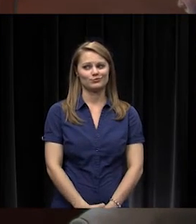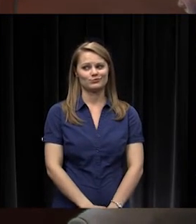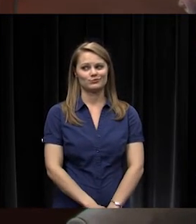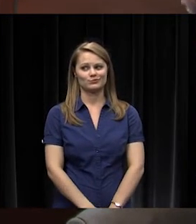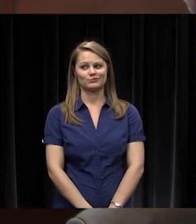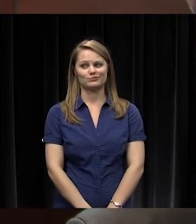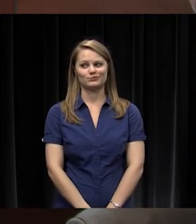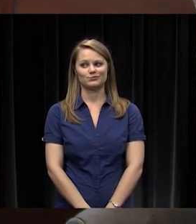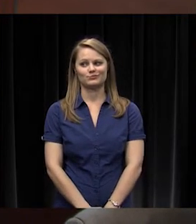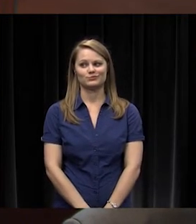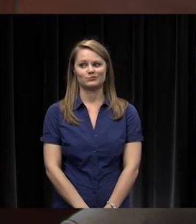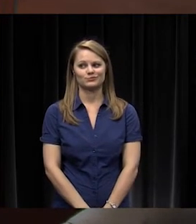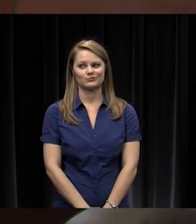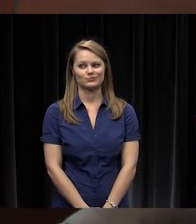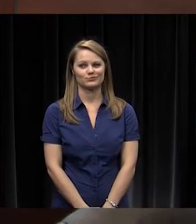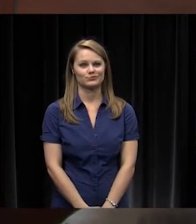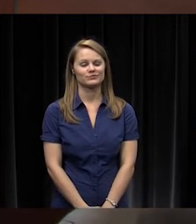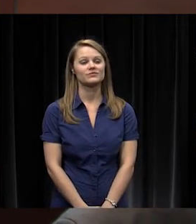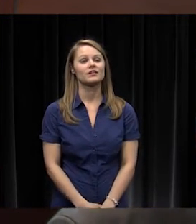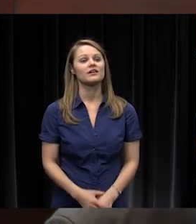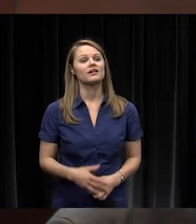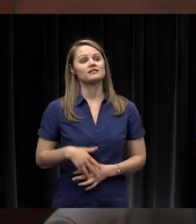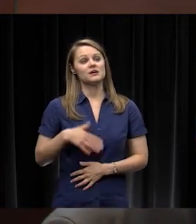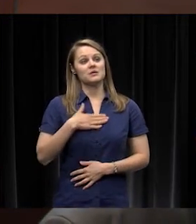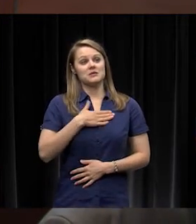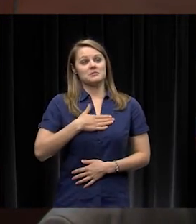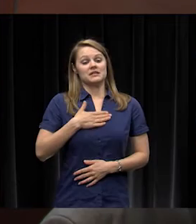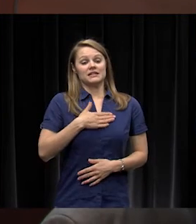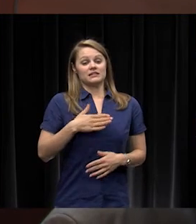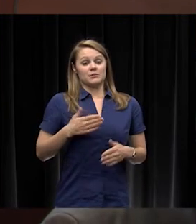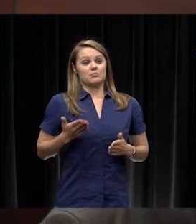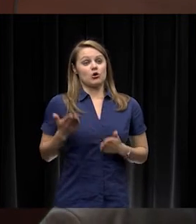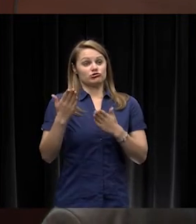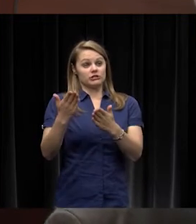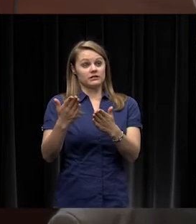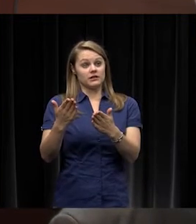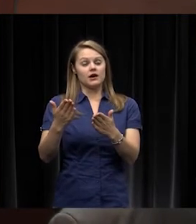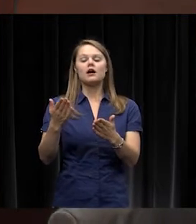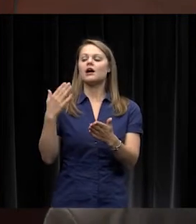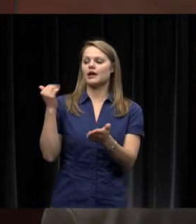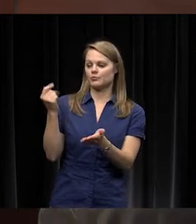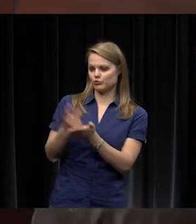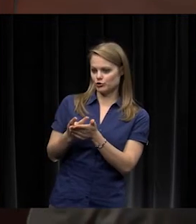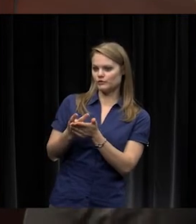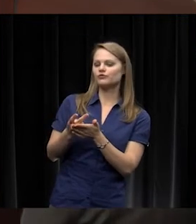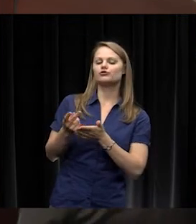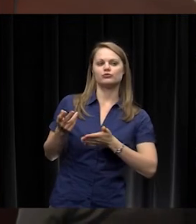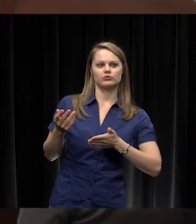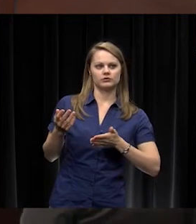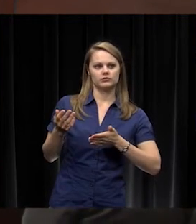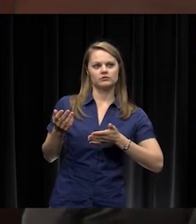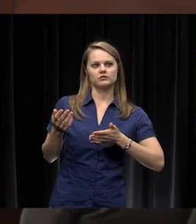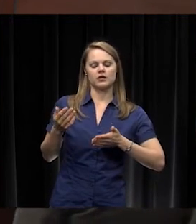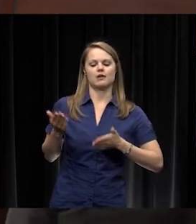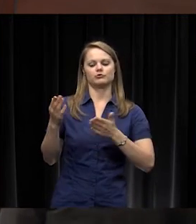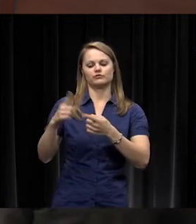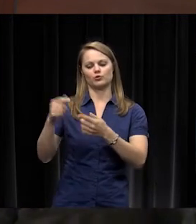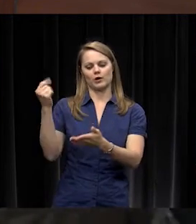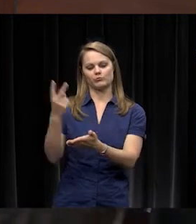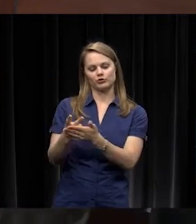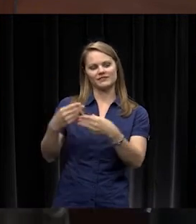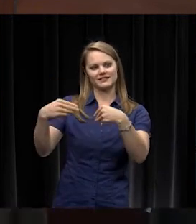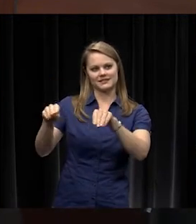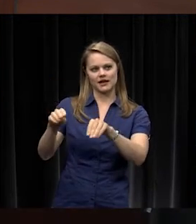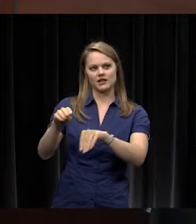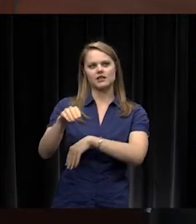No other questions. I'd look for a motion, please. Move to approve the sale resolution authorizing the sale of Series